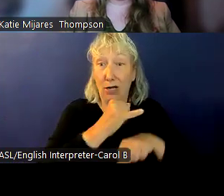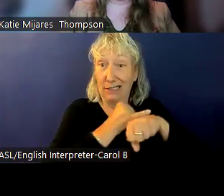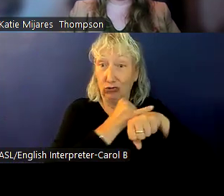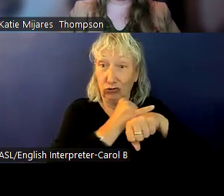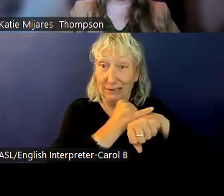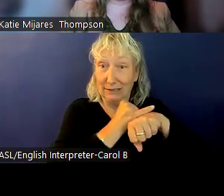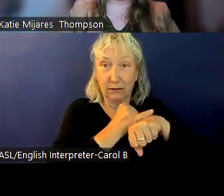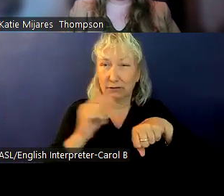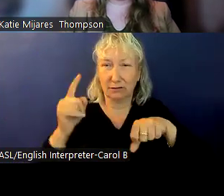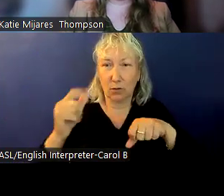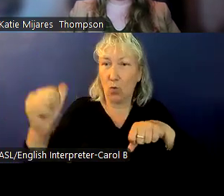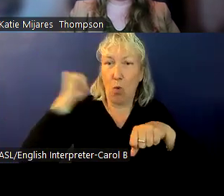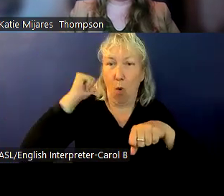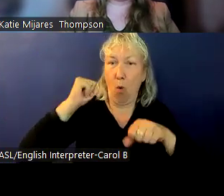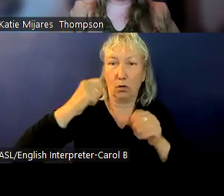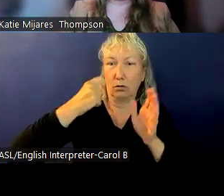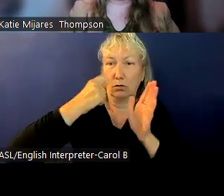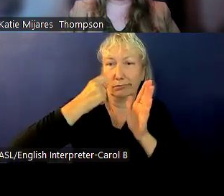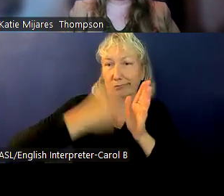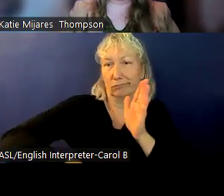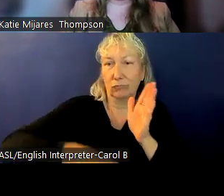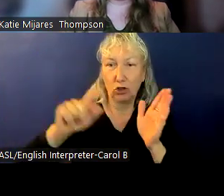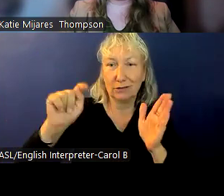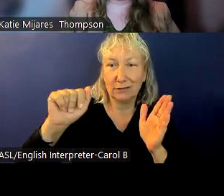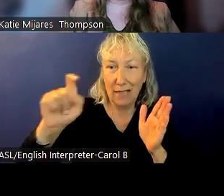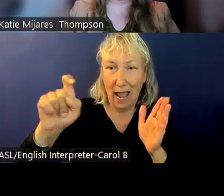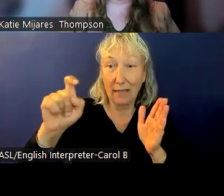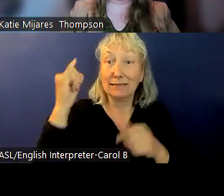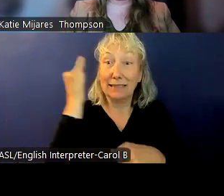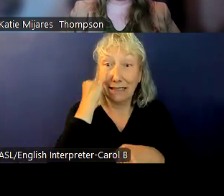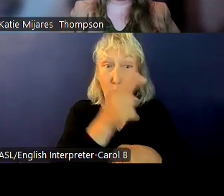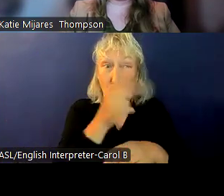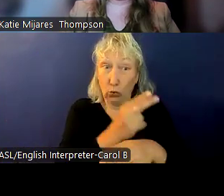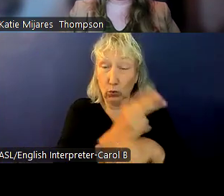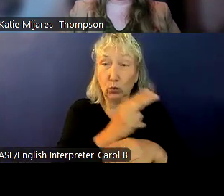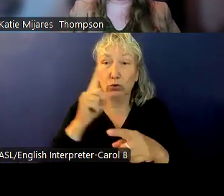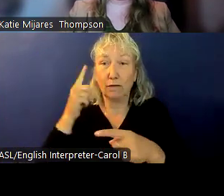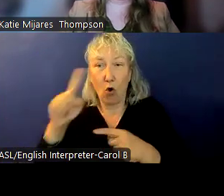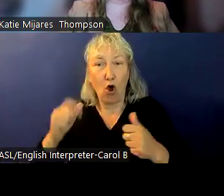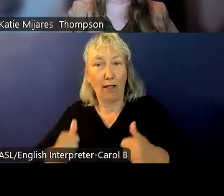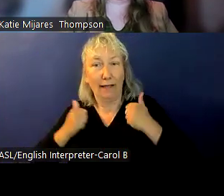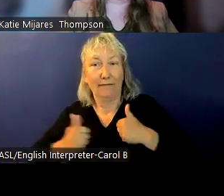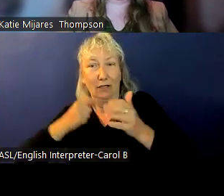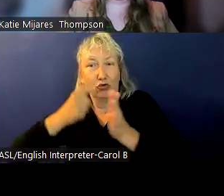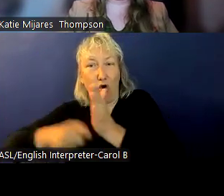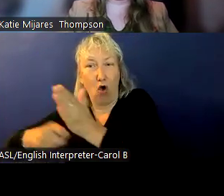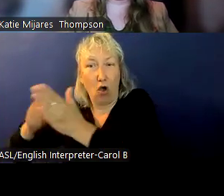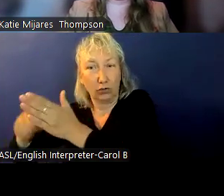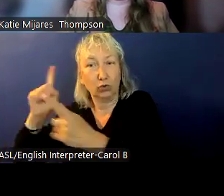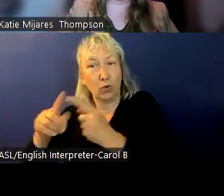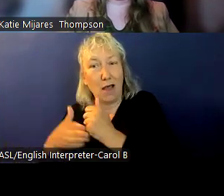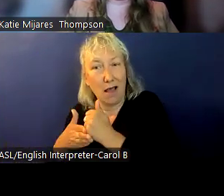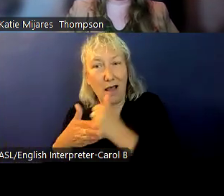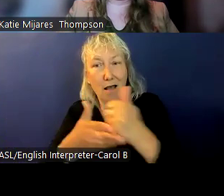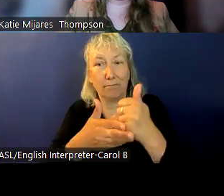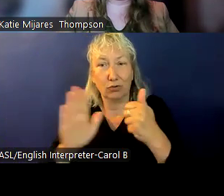as long as you use it for a disability-related living expense that improves that person's quality of life. So the person with the disability,